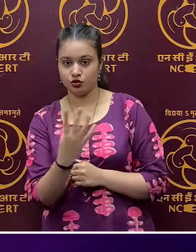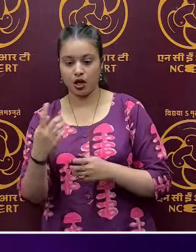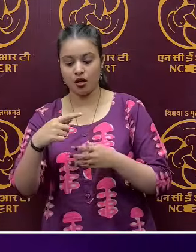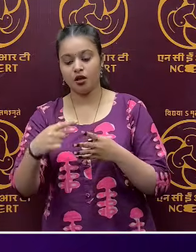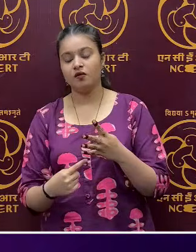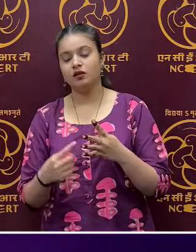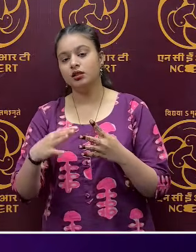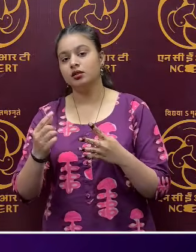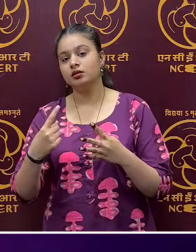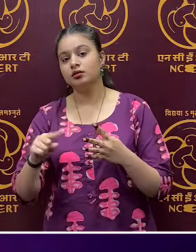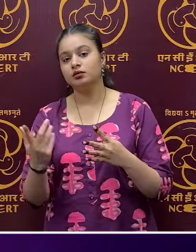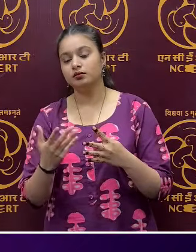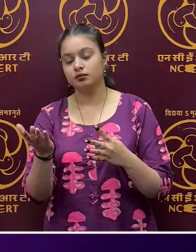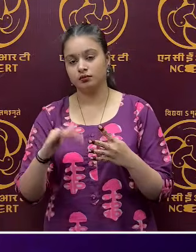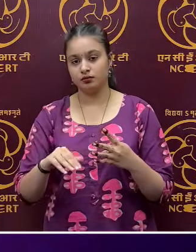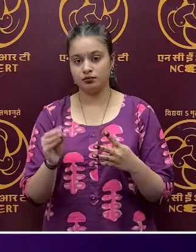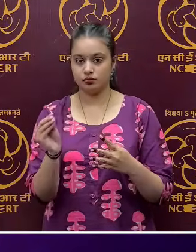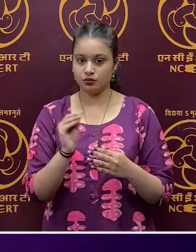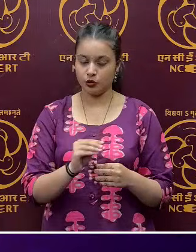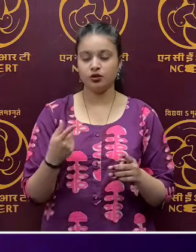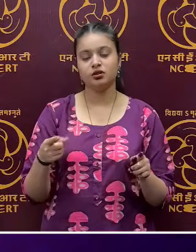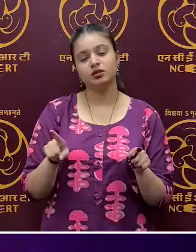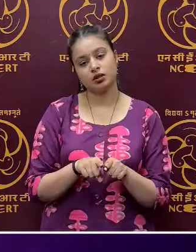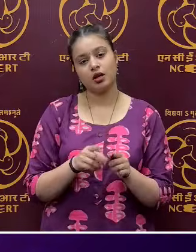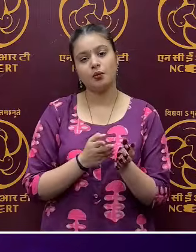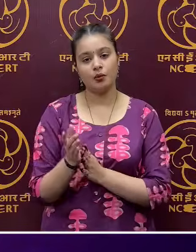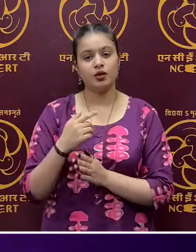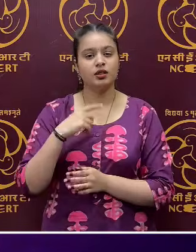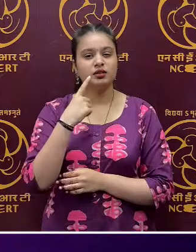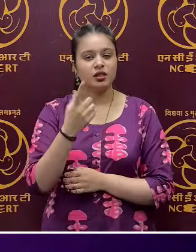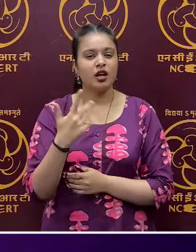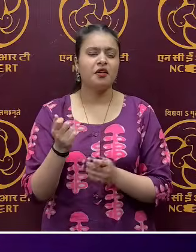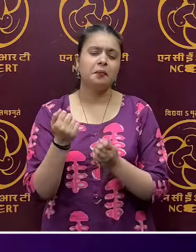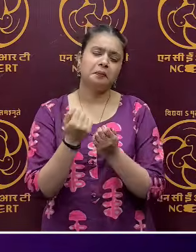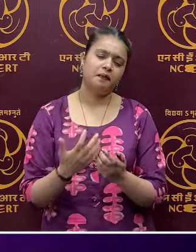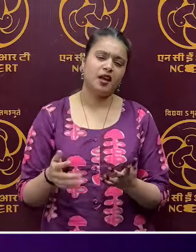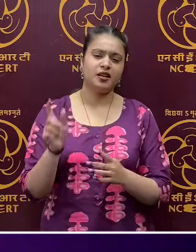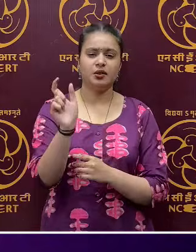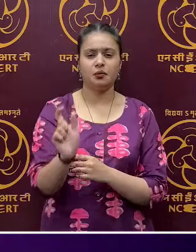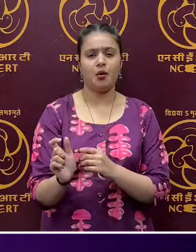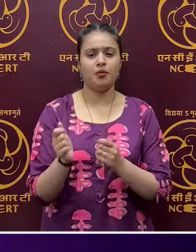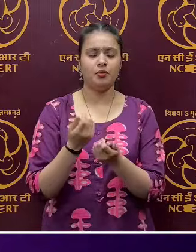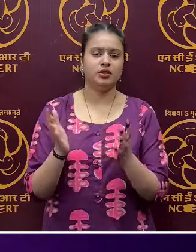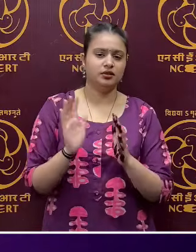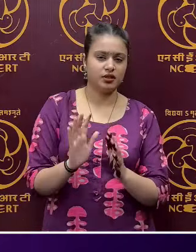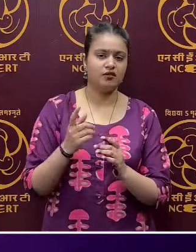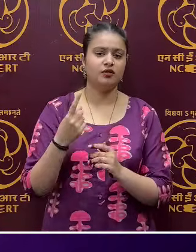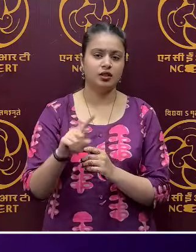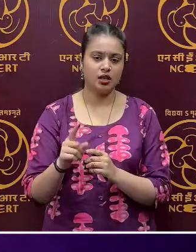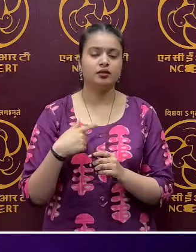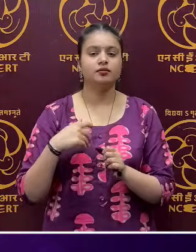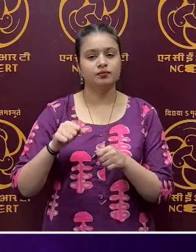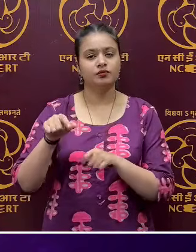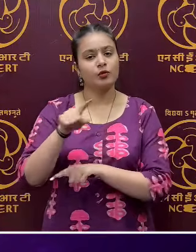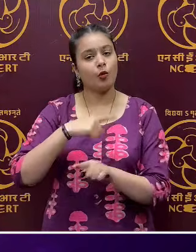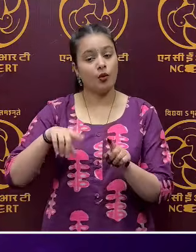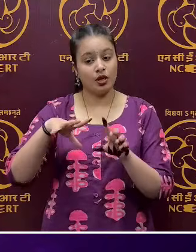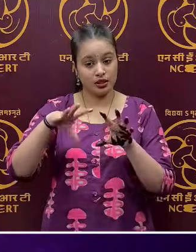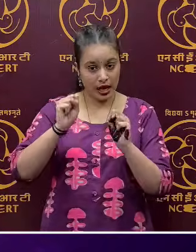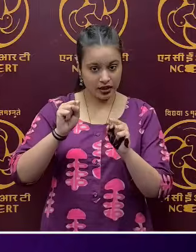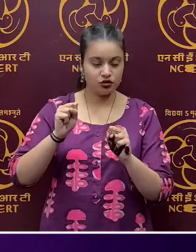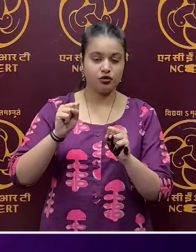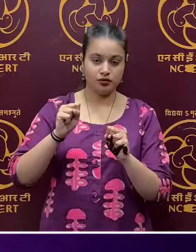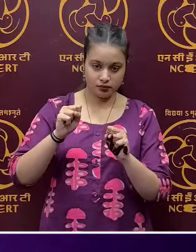be allusion. Illusion. So Illusion similarly, meaning? like I said, there are many words like this. Right. So it depends So you can on figure practice. out.